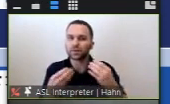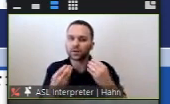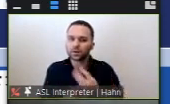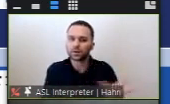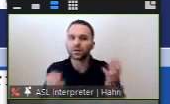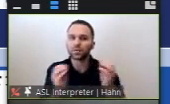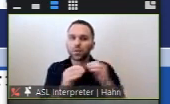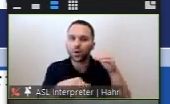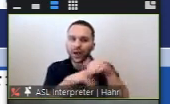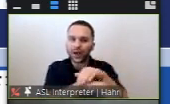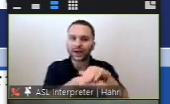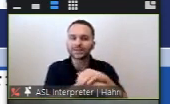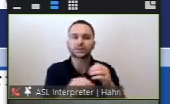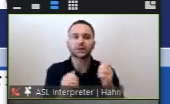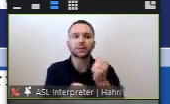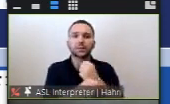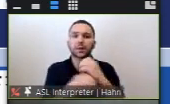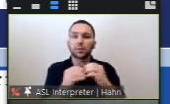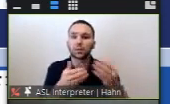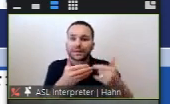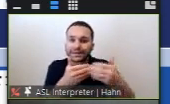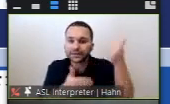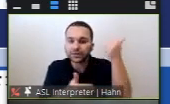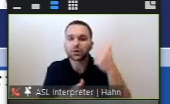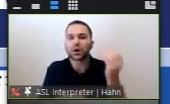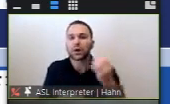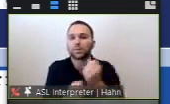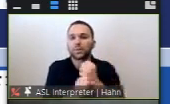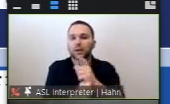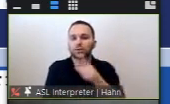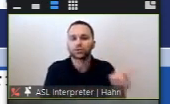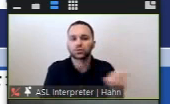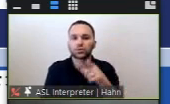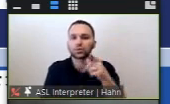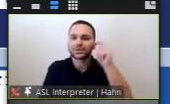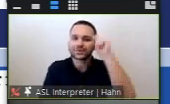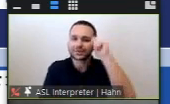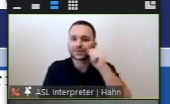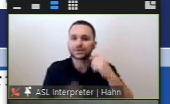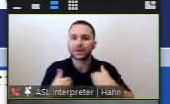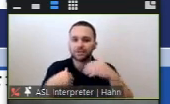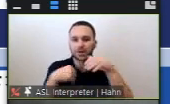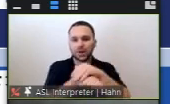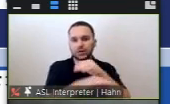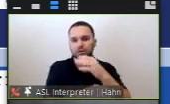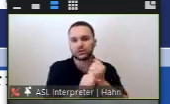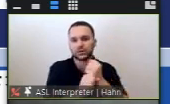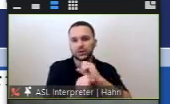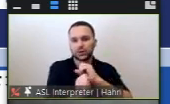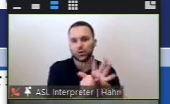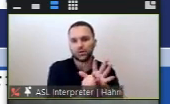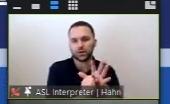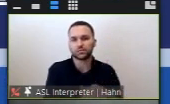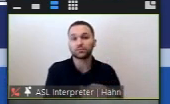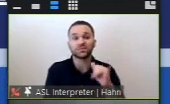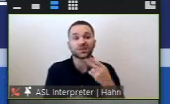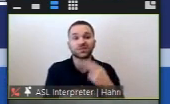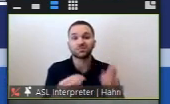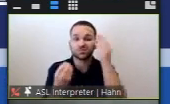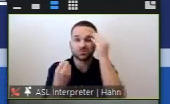convenient and really getting these adolescents in for the COVID-19 vaccine. And I think that's all I have for the brief update today.